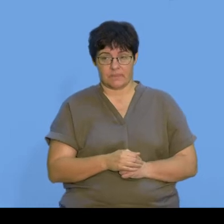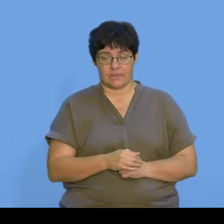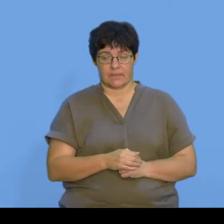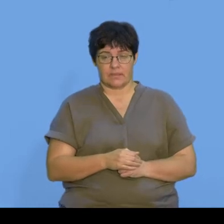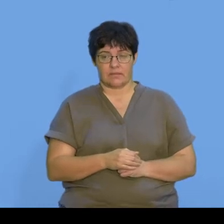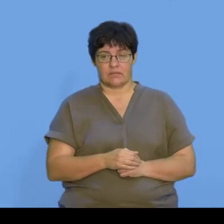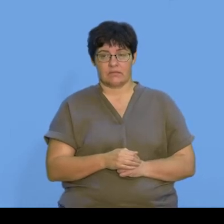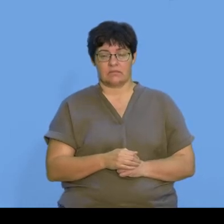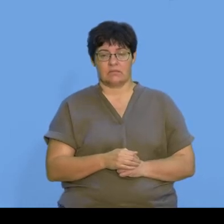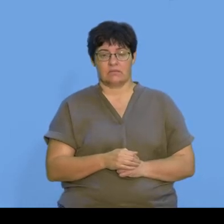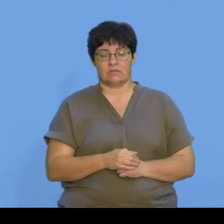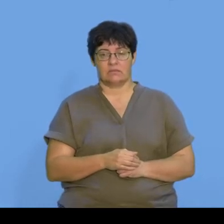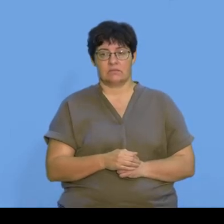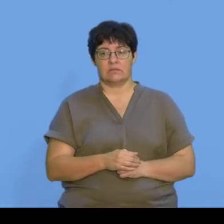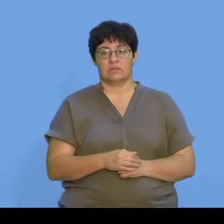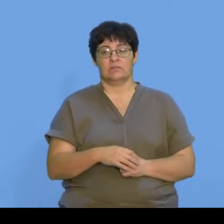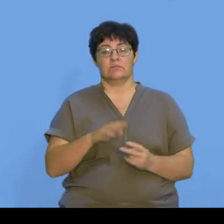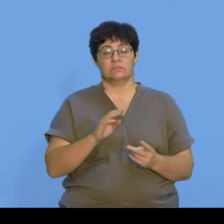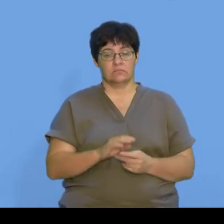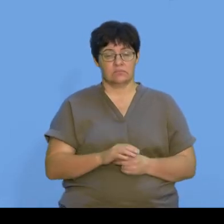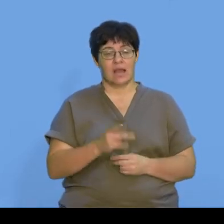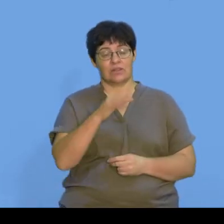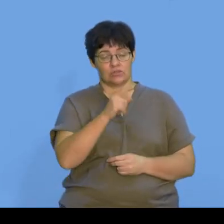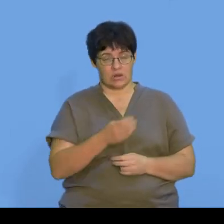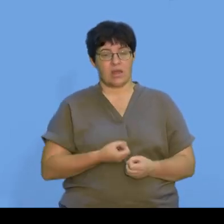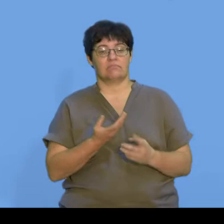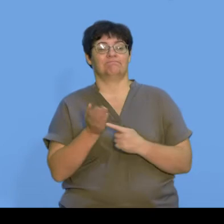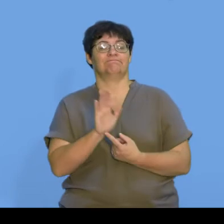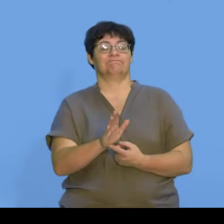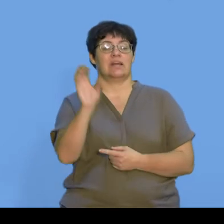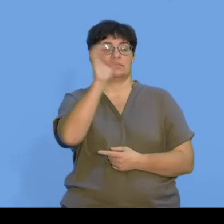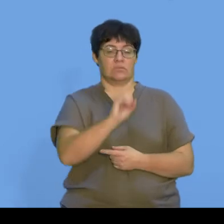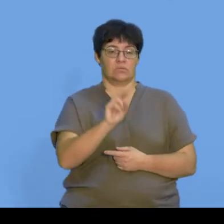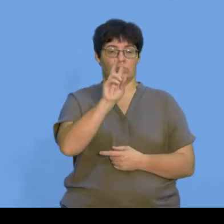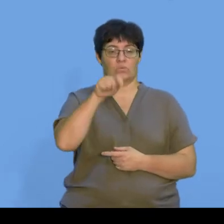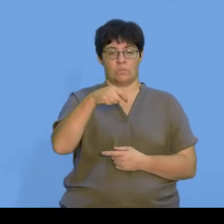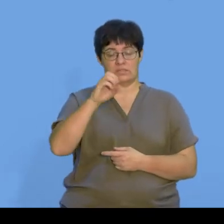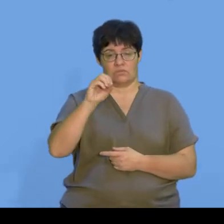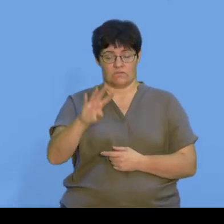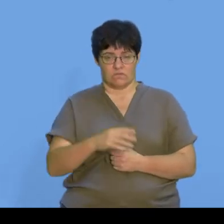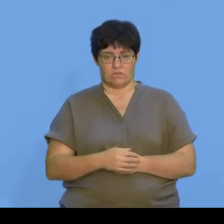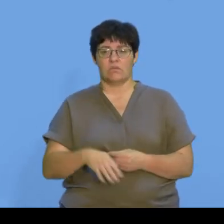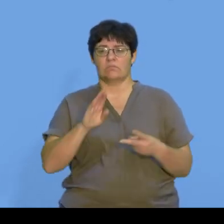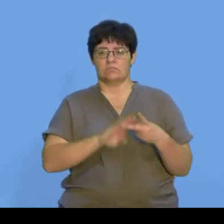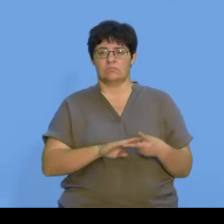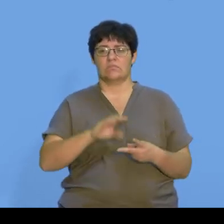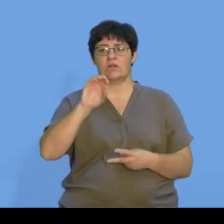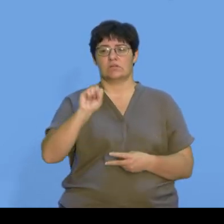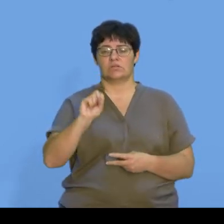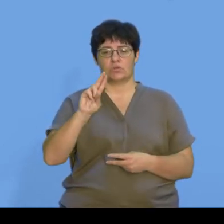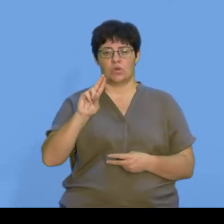2,04%, okay? So this mass of hydrogen expressed as a percentage is 2,04. What about